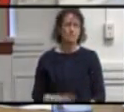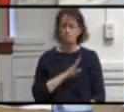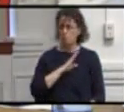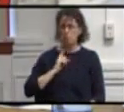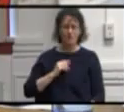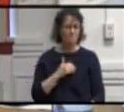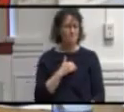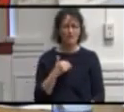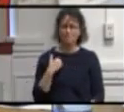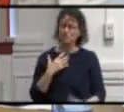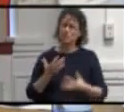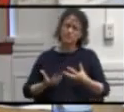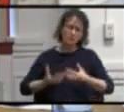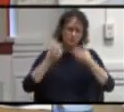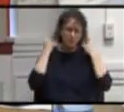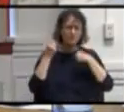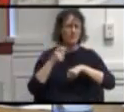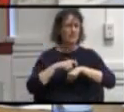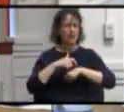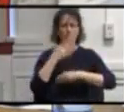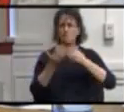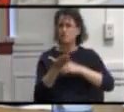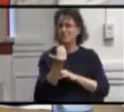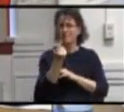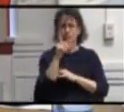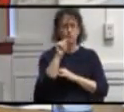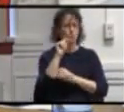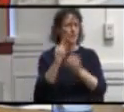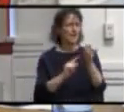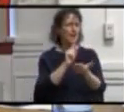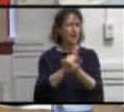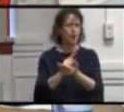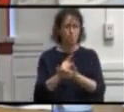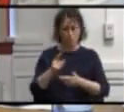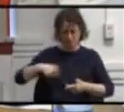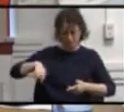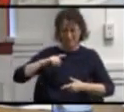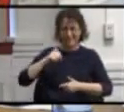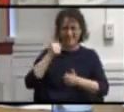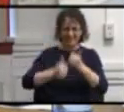least 15 or 20 hours in this process,